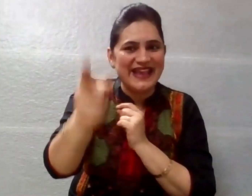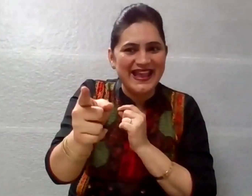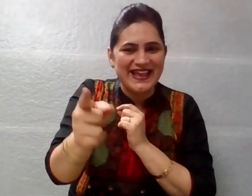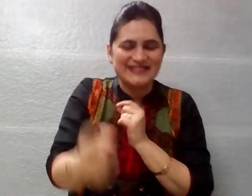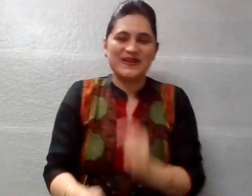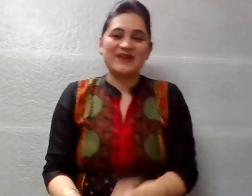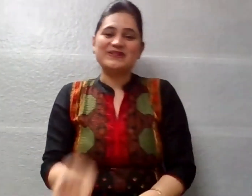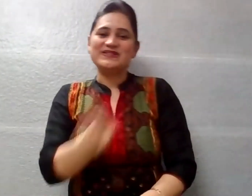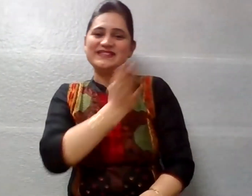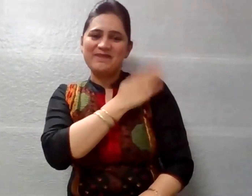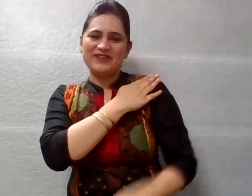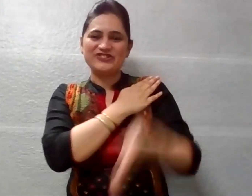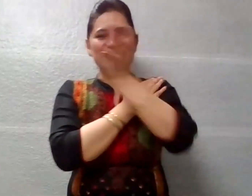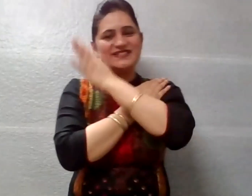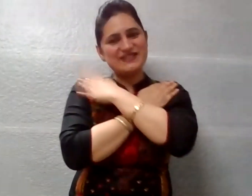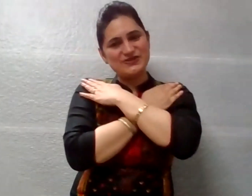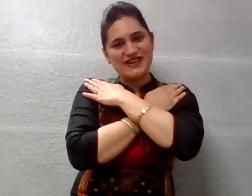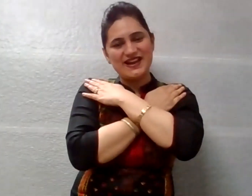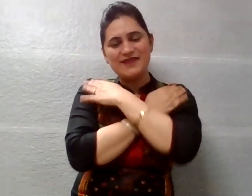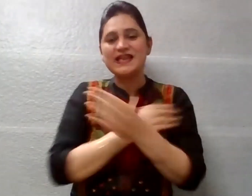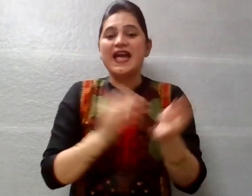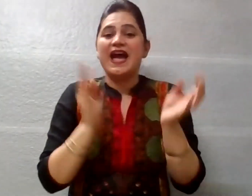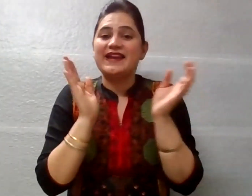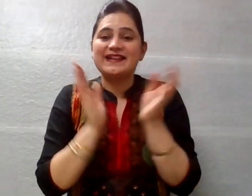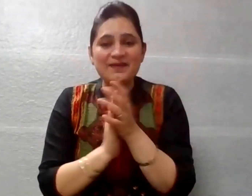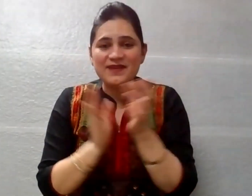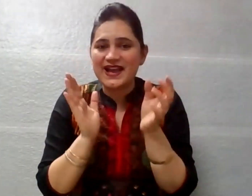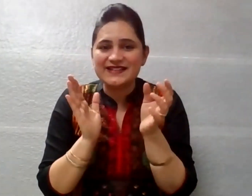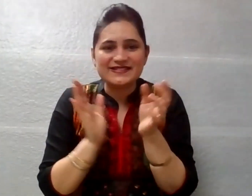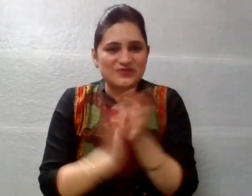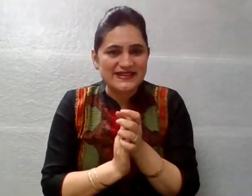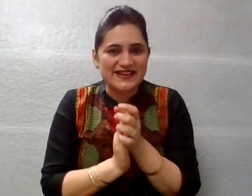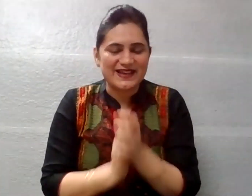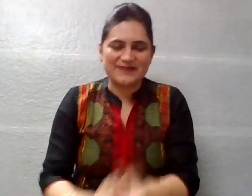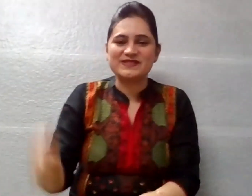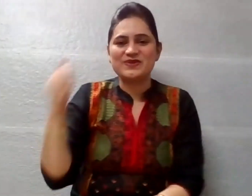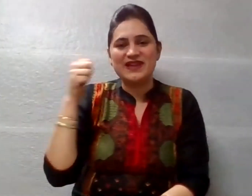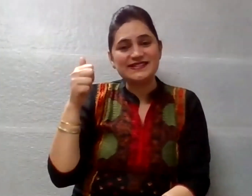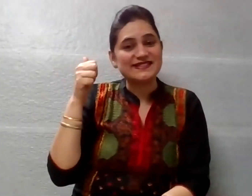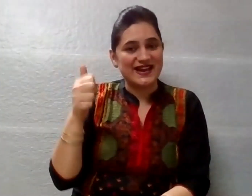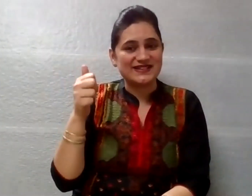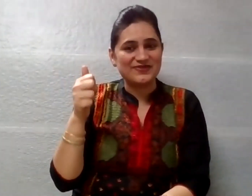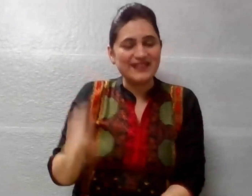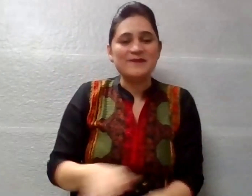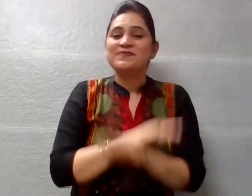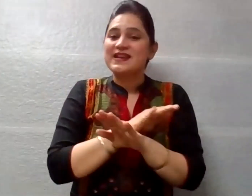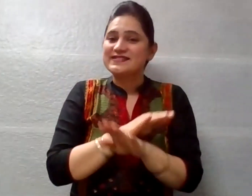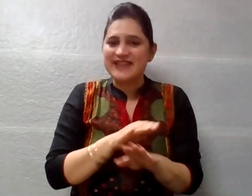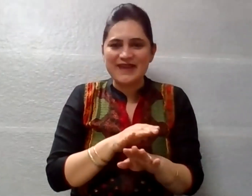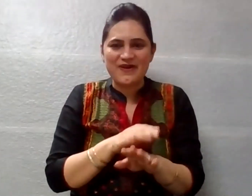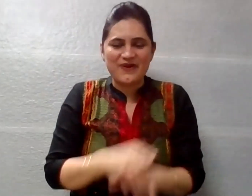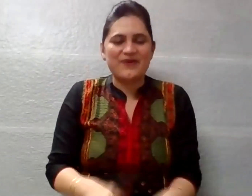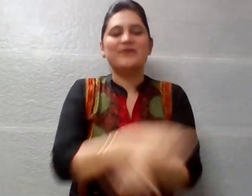Oh yes. We are going to tap our shoulders two times and clap our hands three times. So let's start with